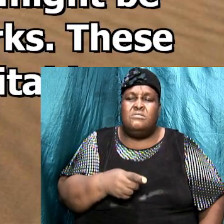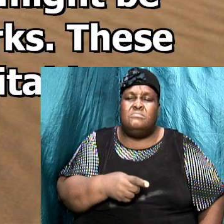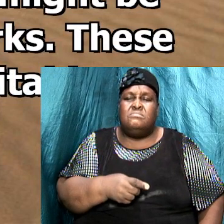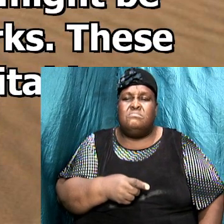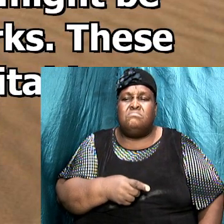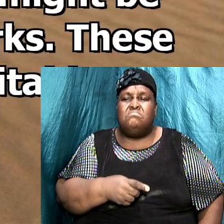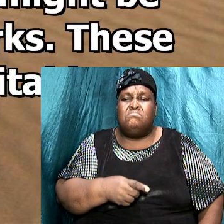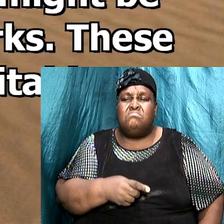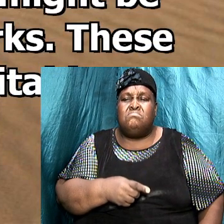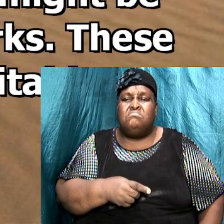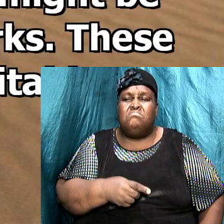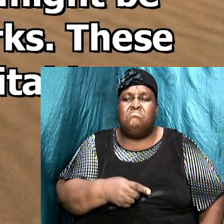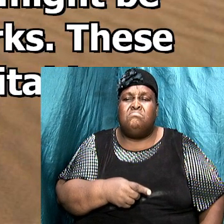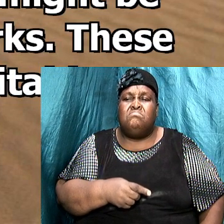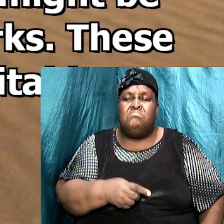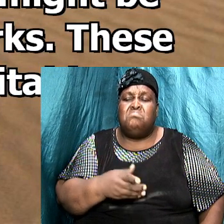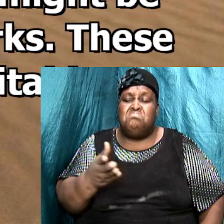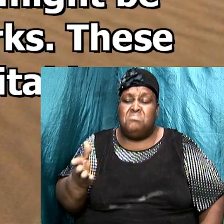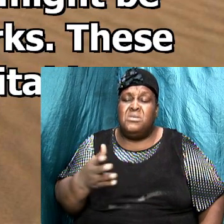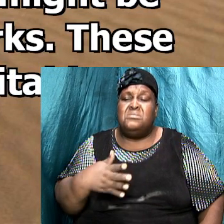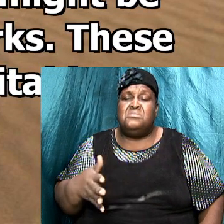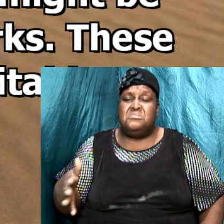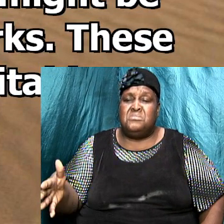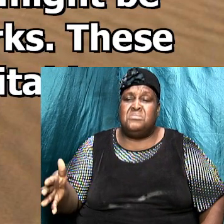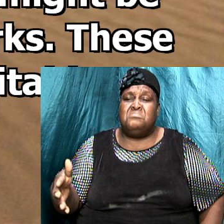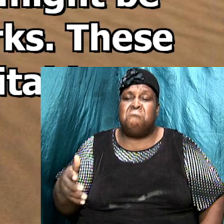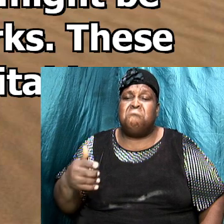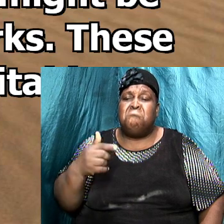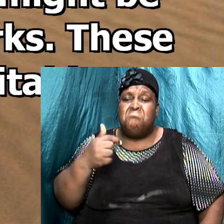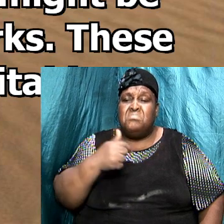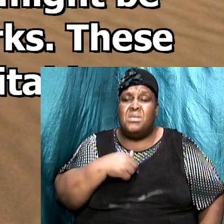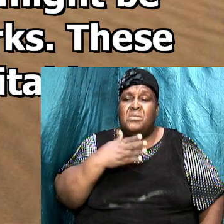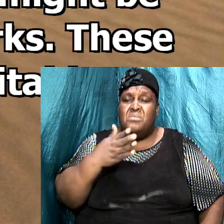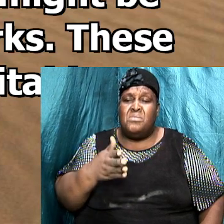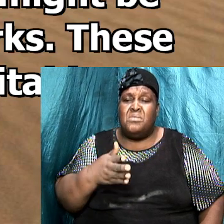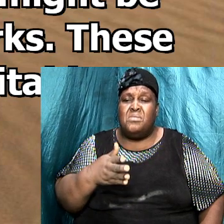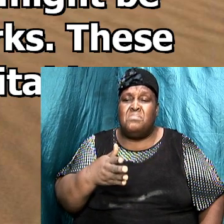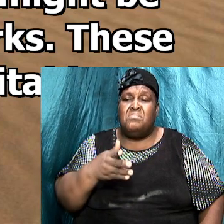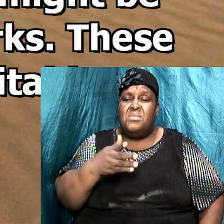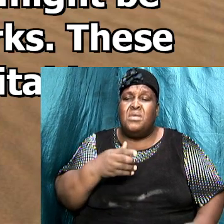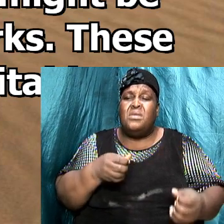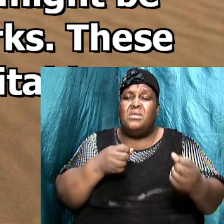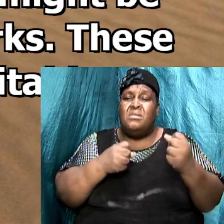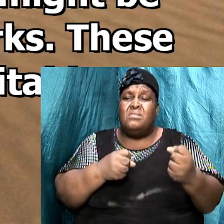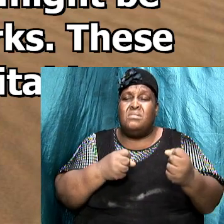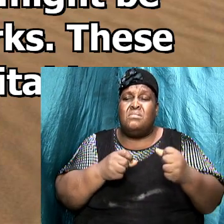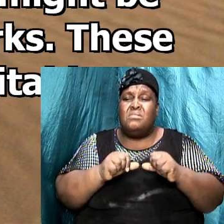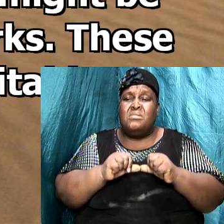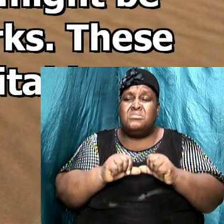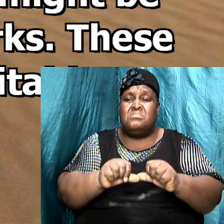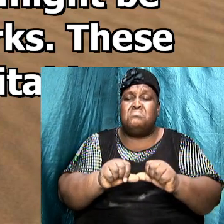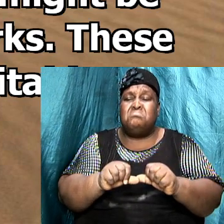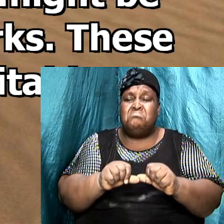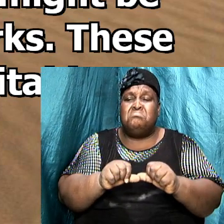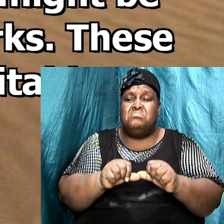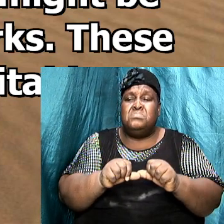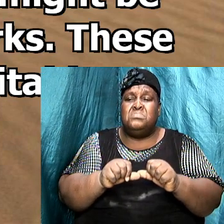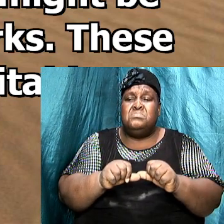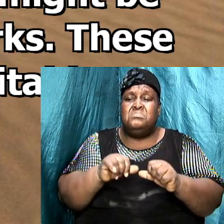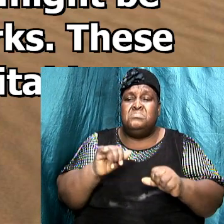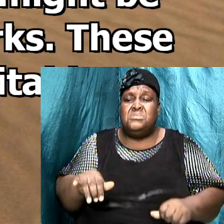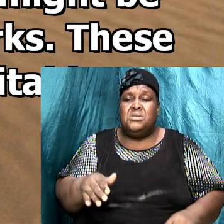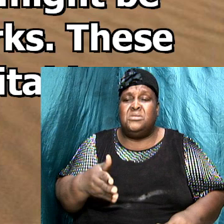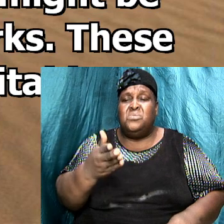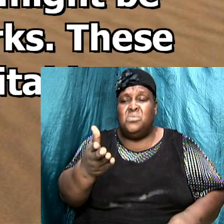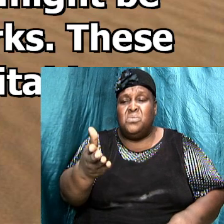And these things I will, that thou affirm constantly, that